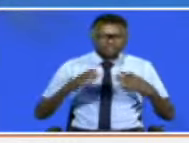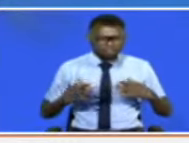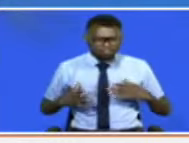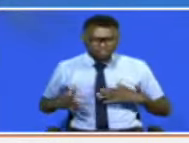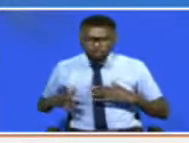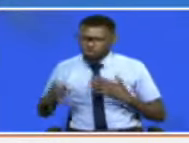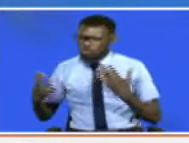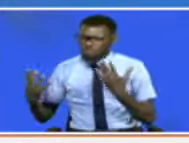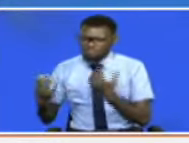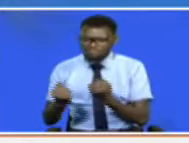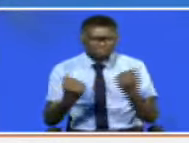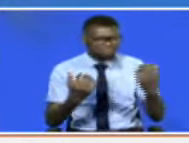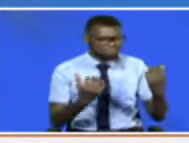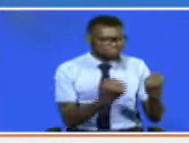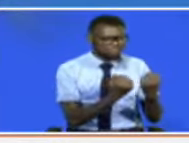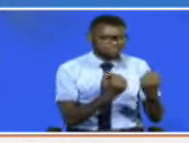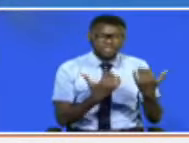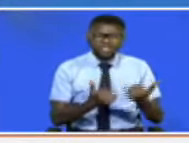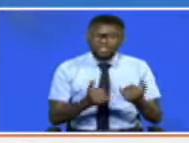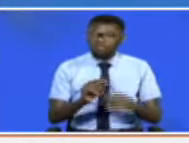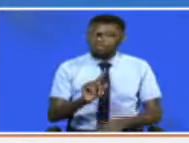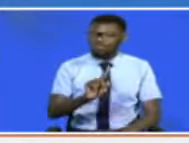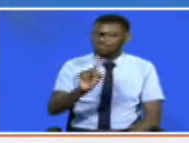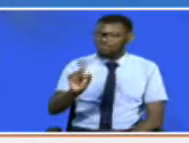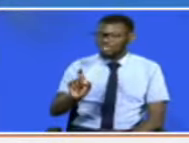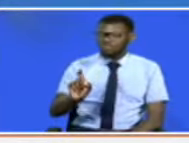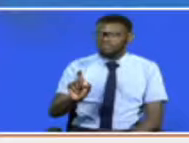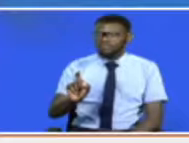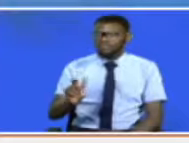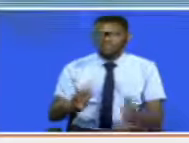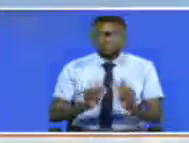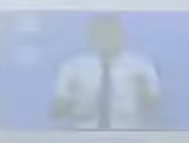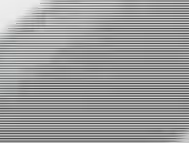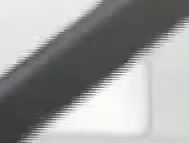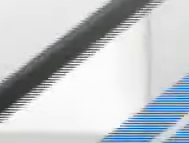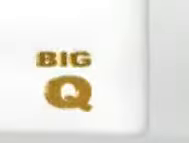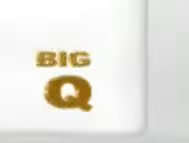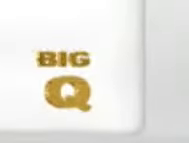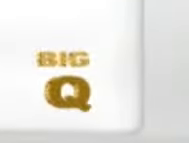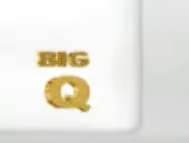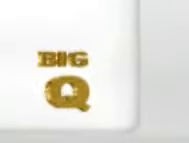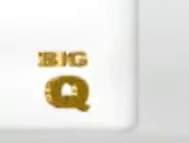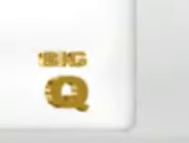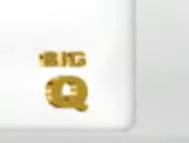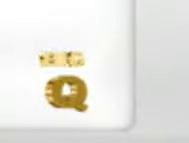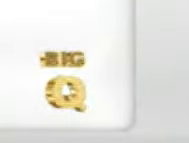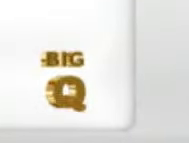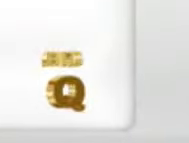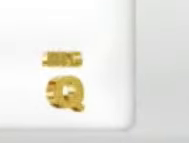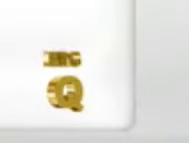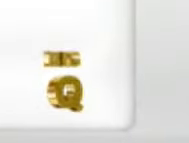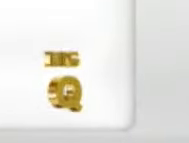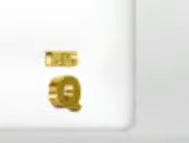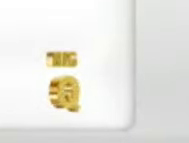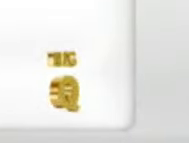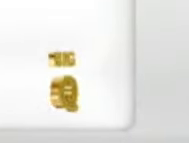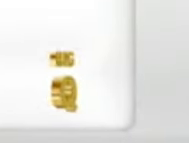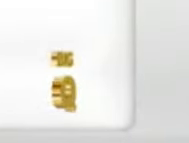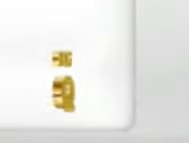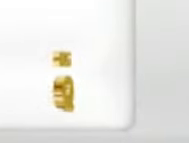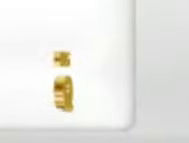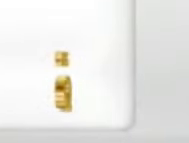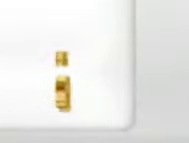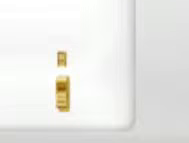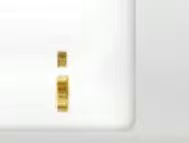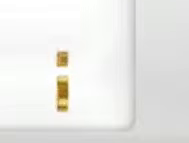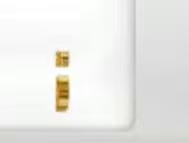become a worrying trend. And that's why we ask you tonight on our BQ, why do you think there is an increase in cases of abductions in the country? Tell us